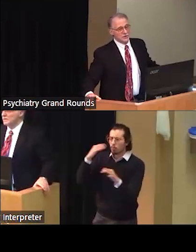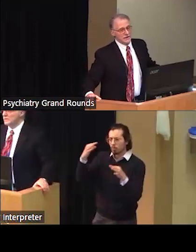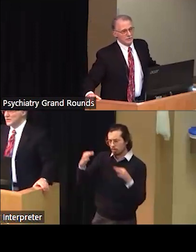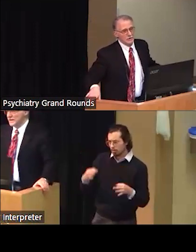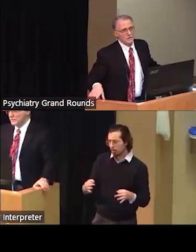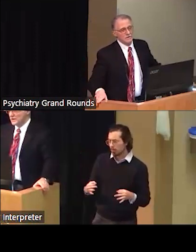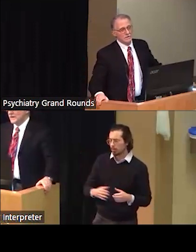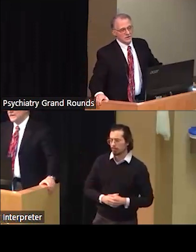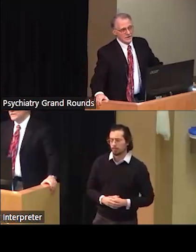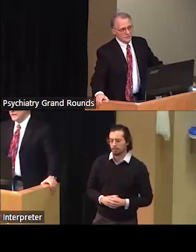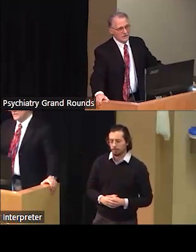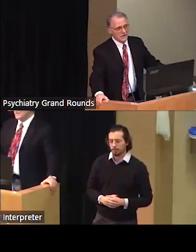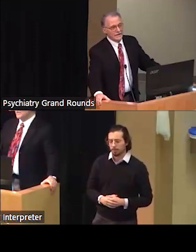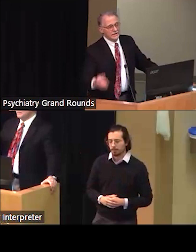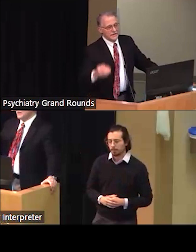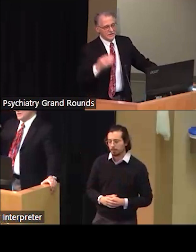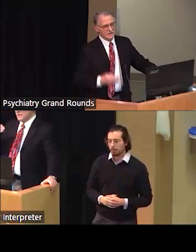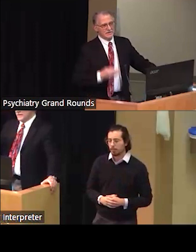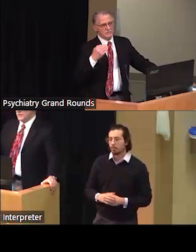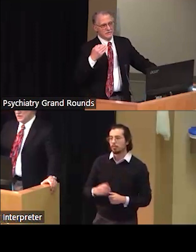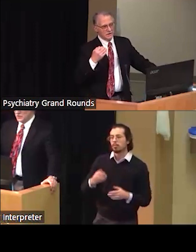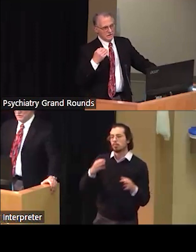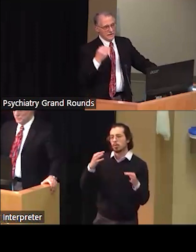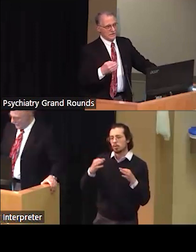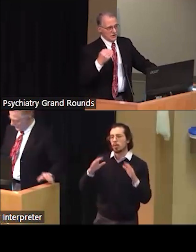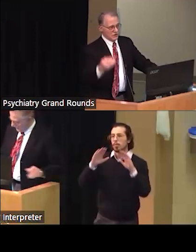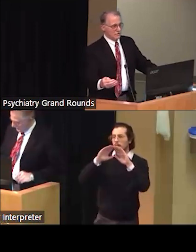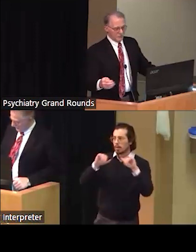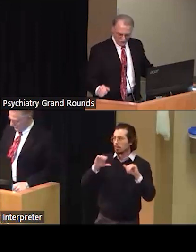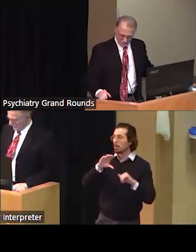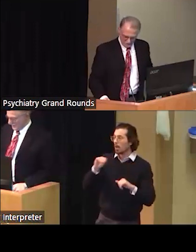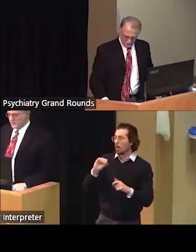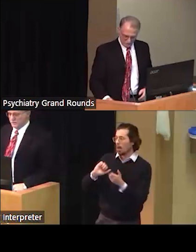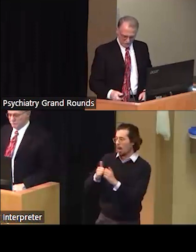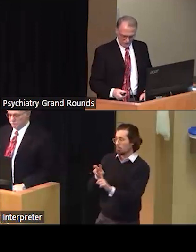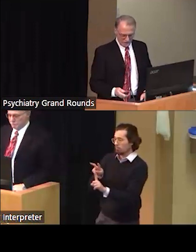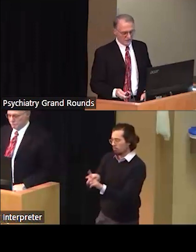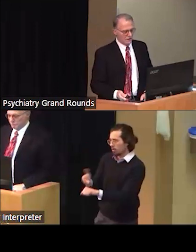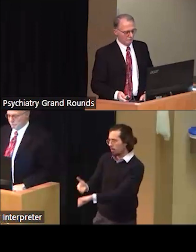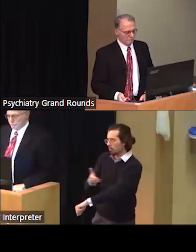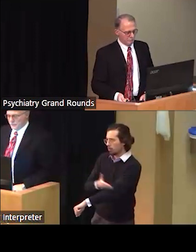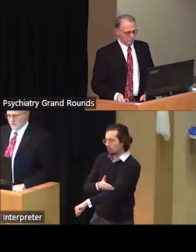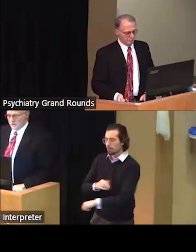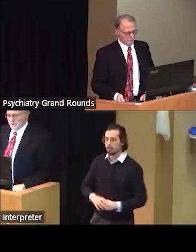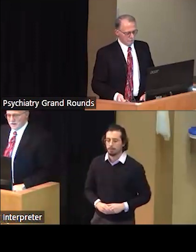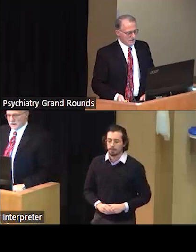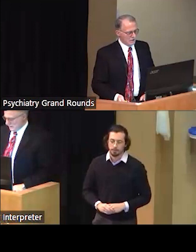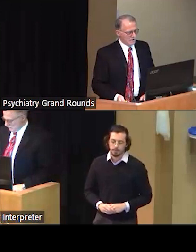to describe what's happening and a system of application of improving things. So let's see.